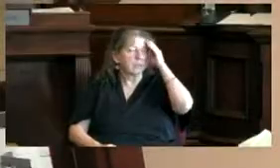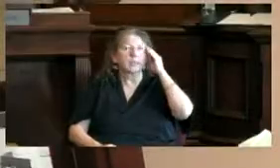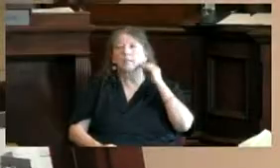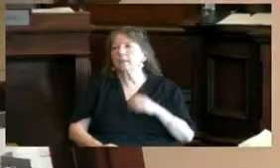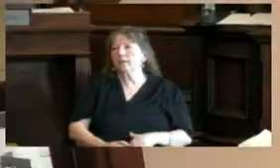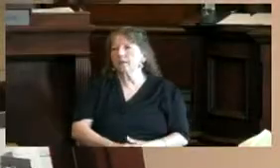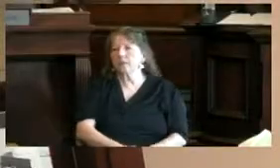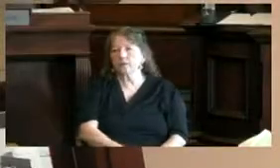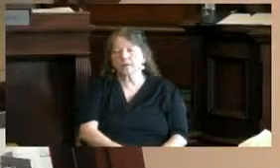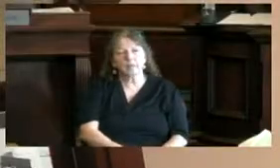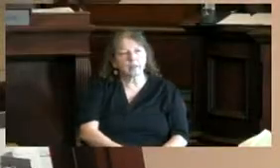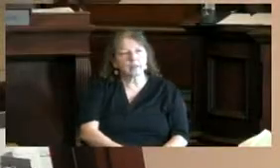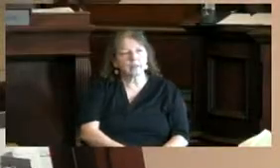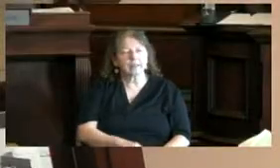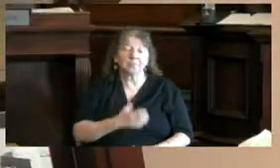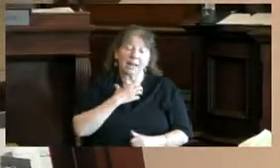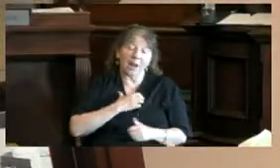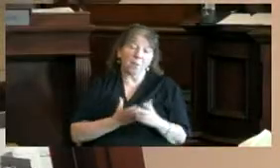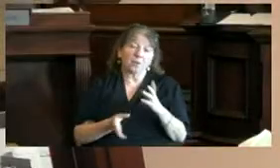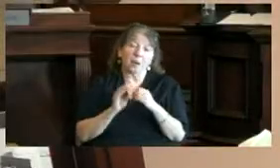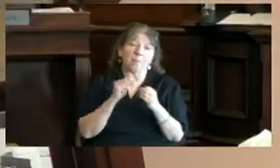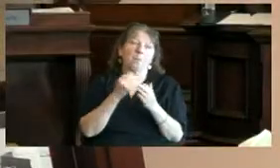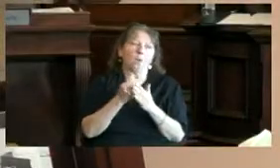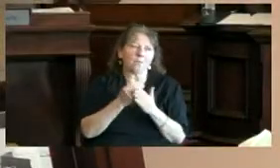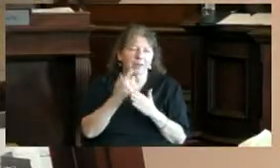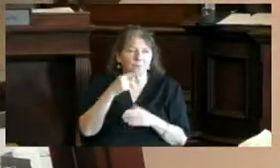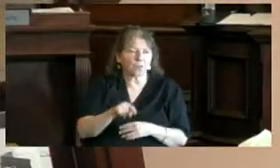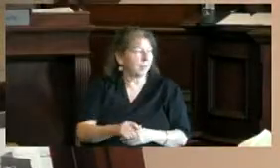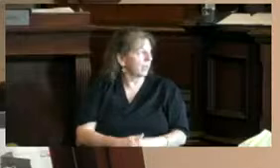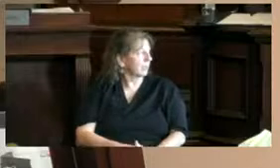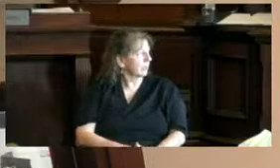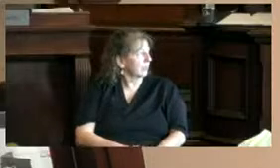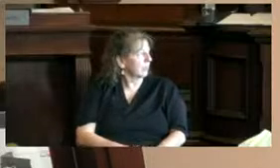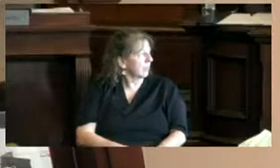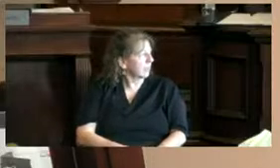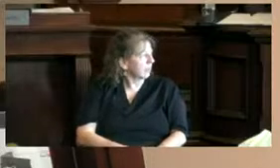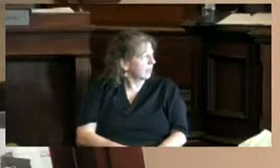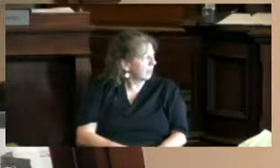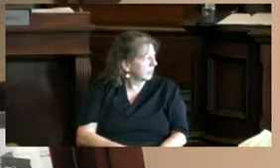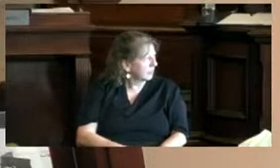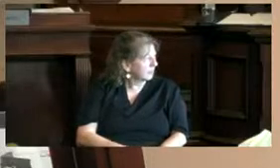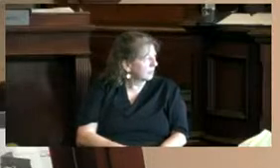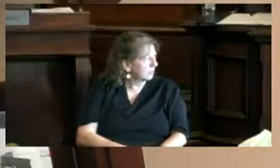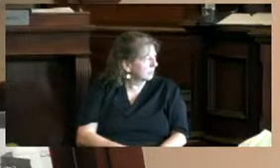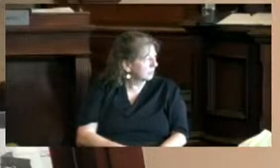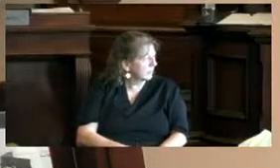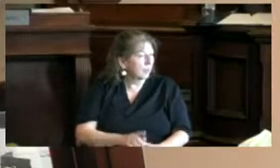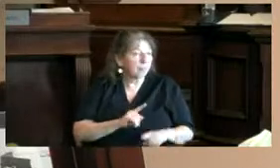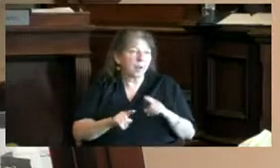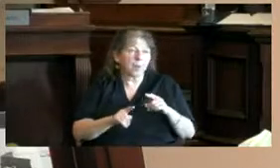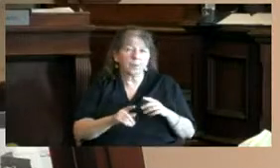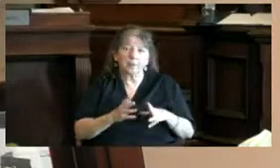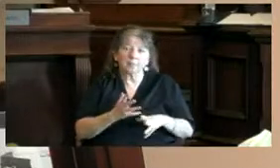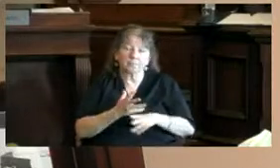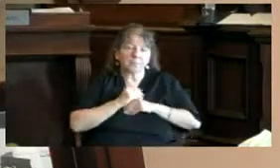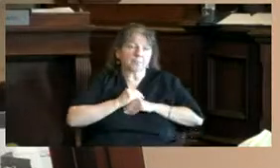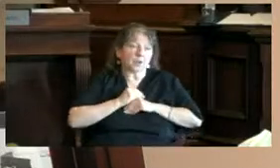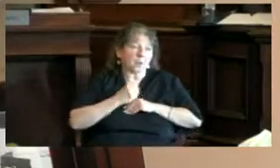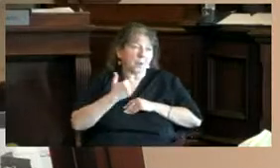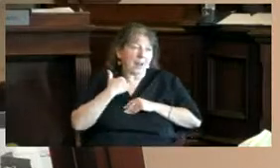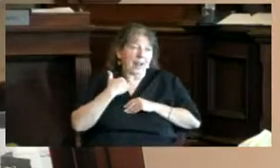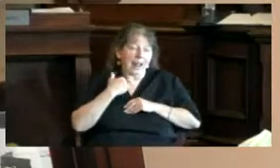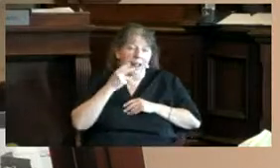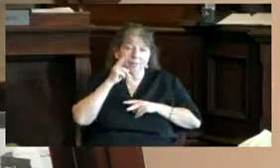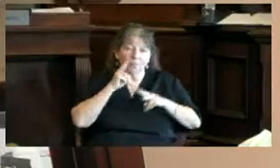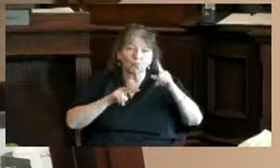about this. I wish we had more funding for this, but I'm glad that you guys are going to make do with what we have, and looking forward to the